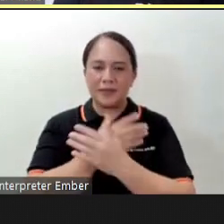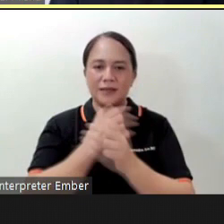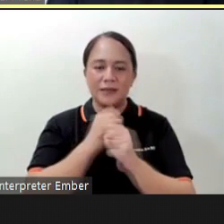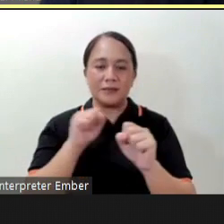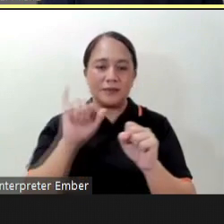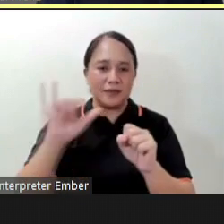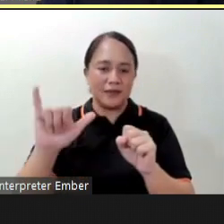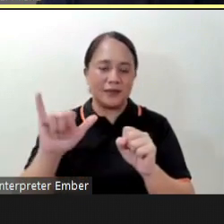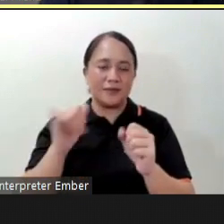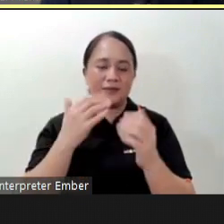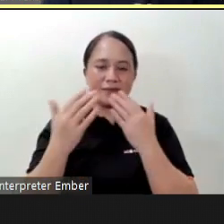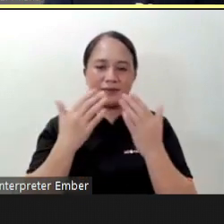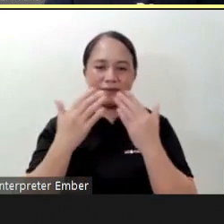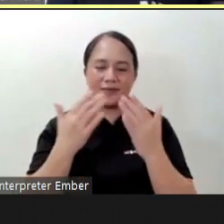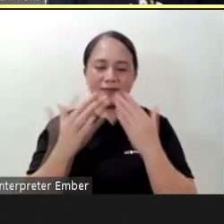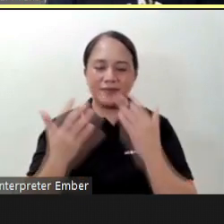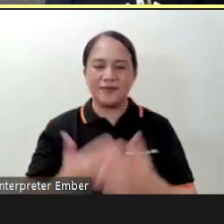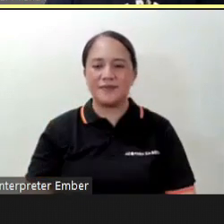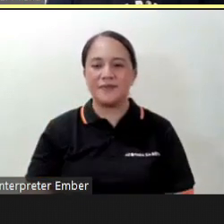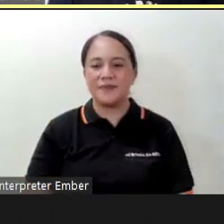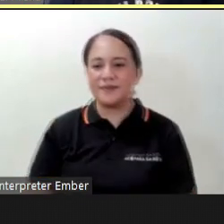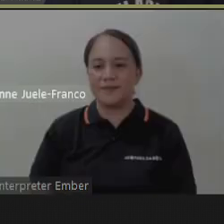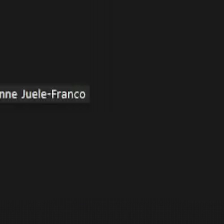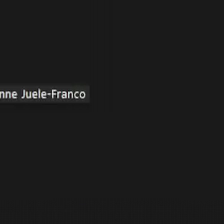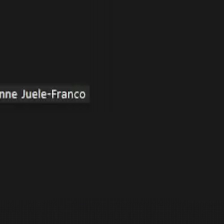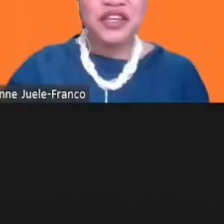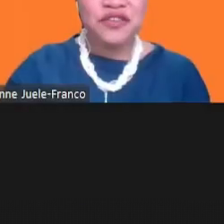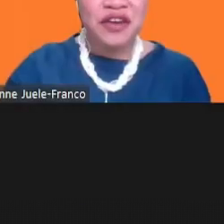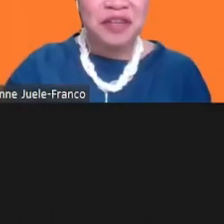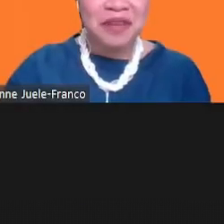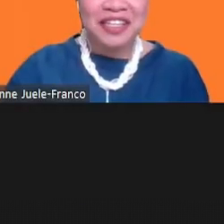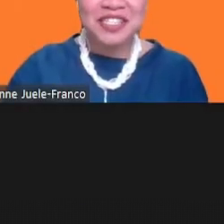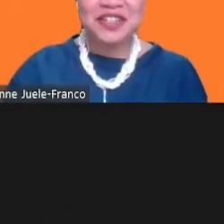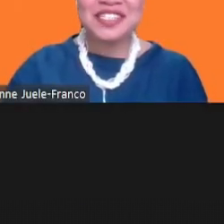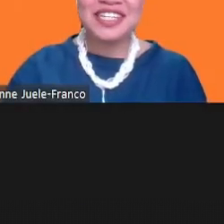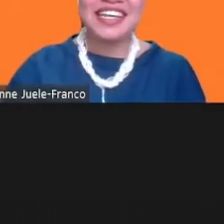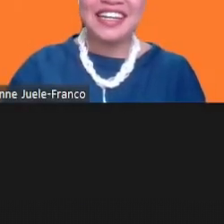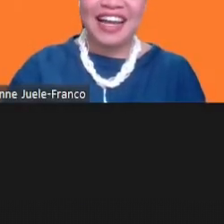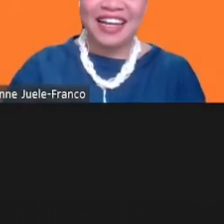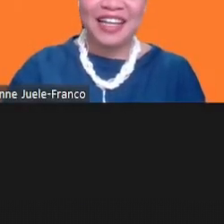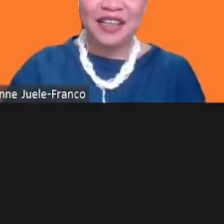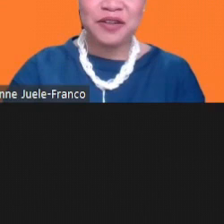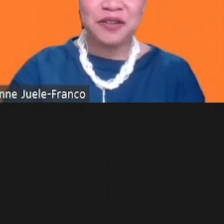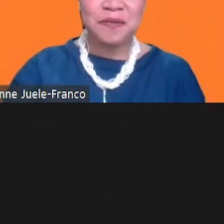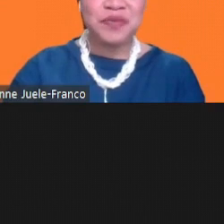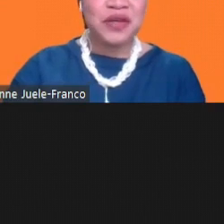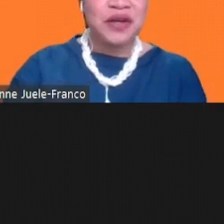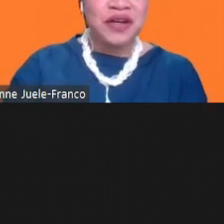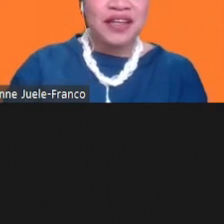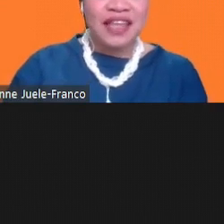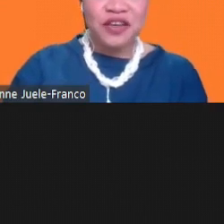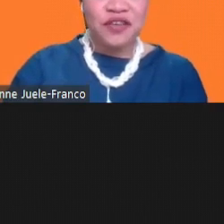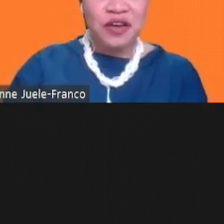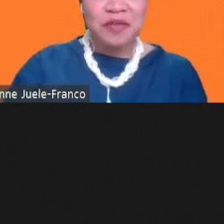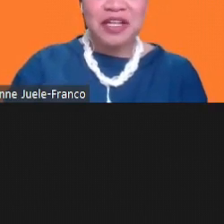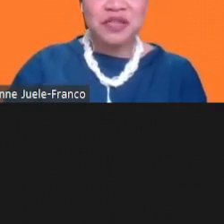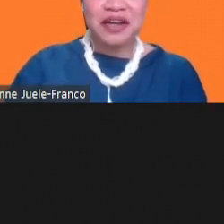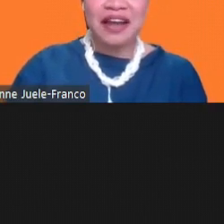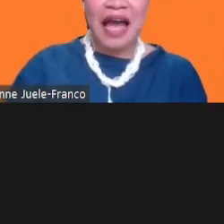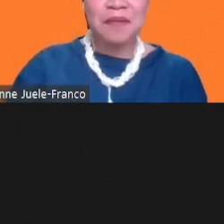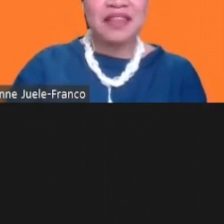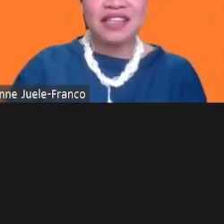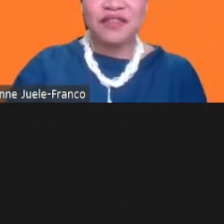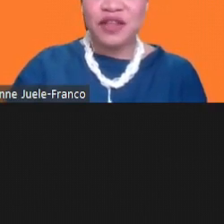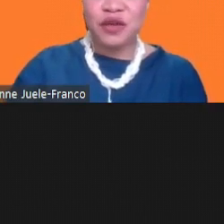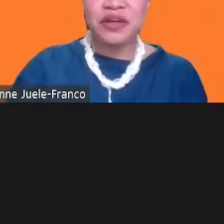maraming maraming salamat po for having me here thank you very much Christian and Angelo thank you very much